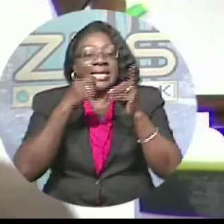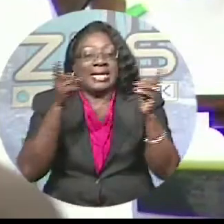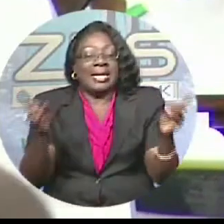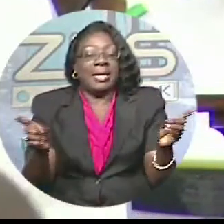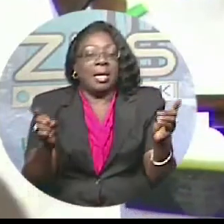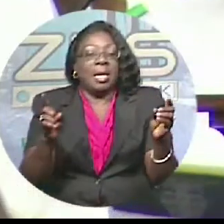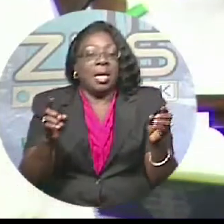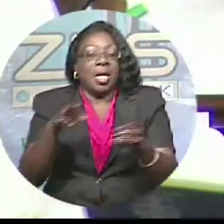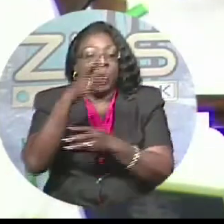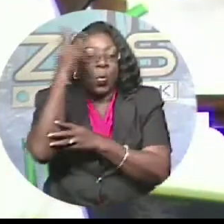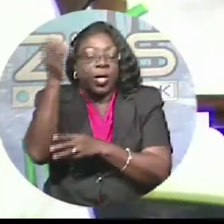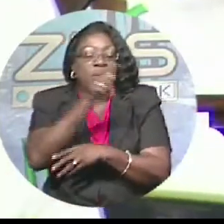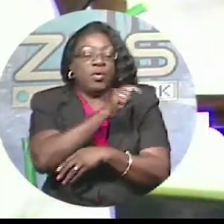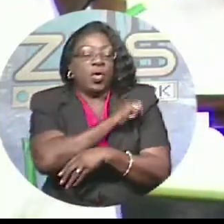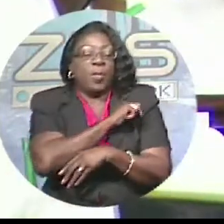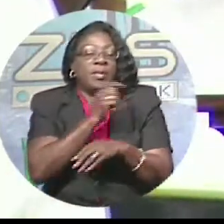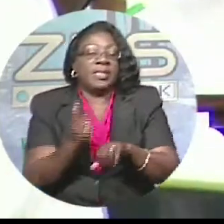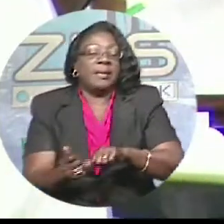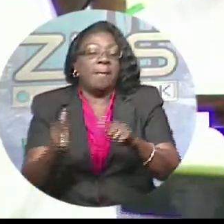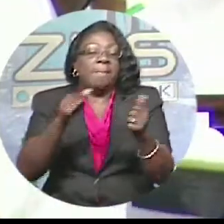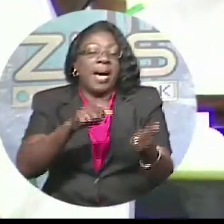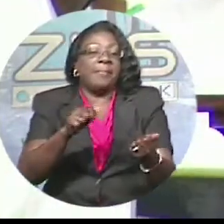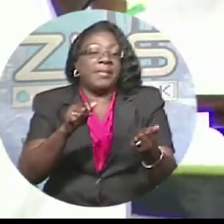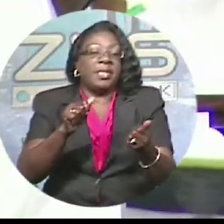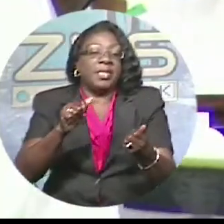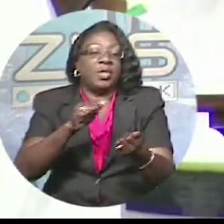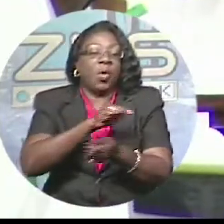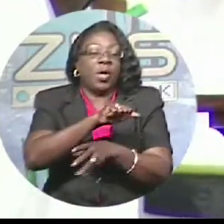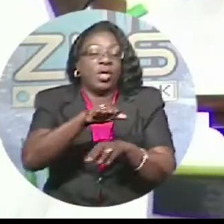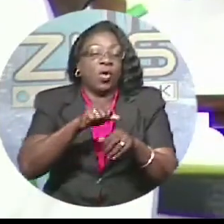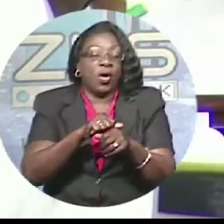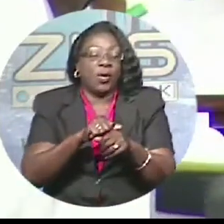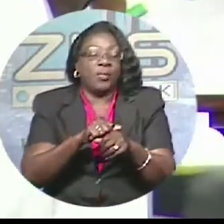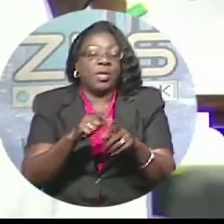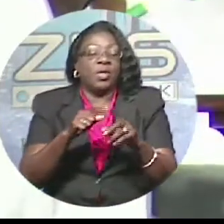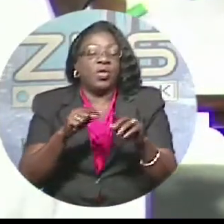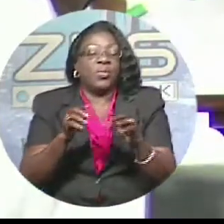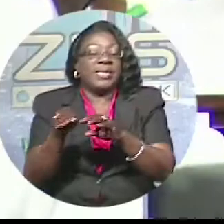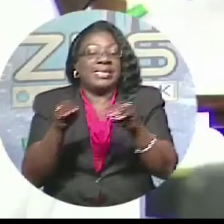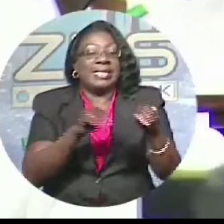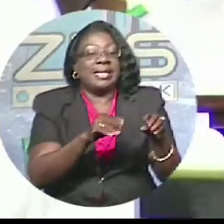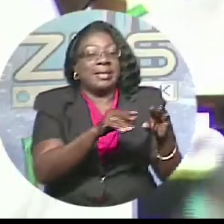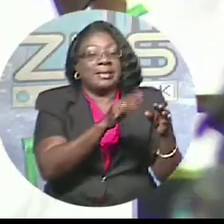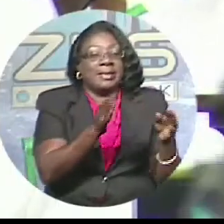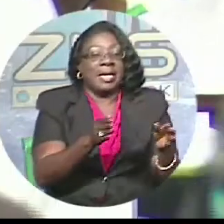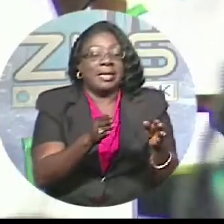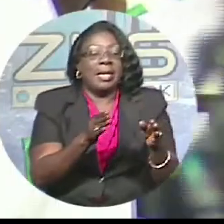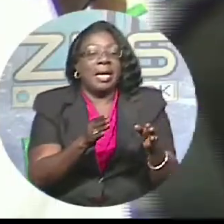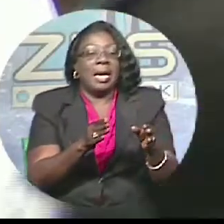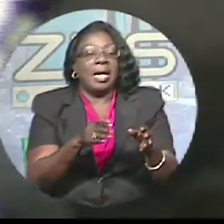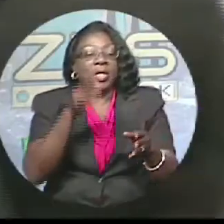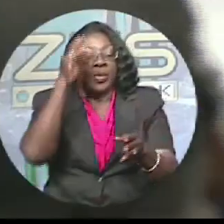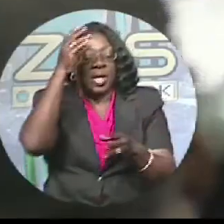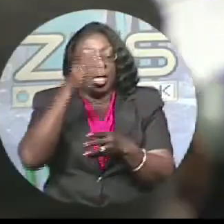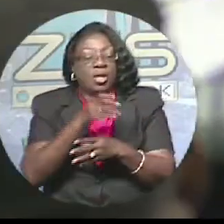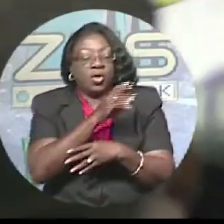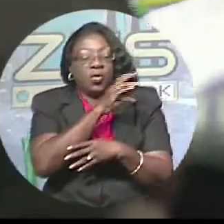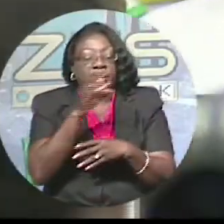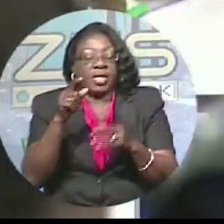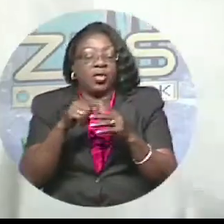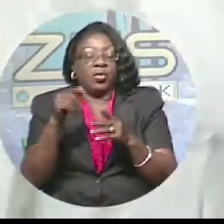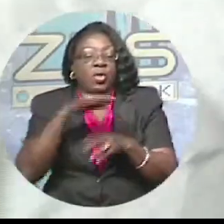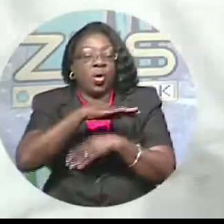Thompson Baptist Auditorium to be set aside and be consecrated to the Almighty